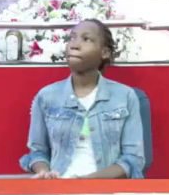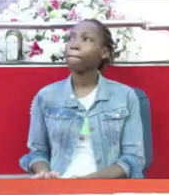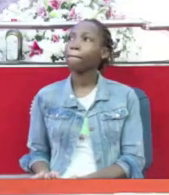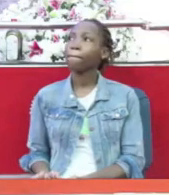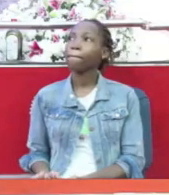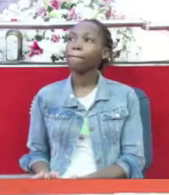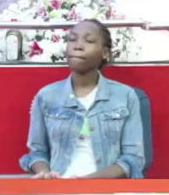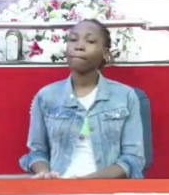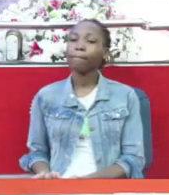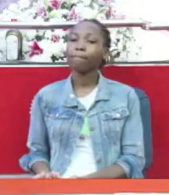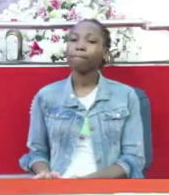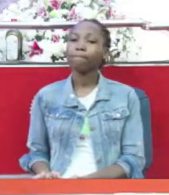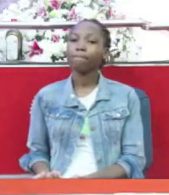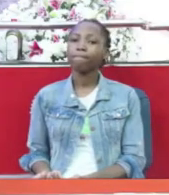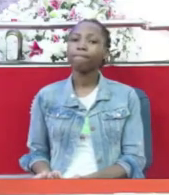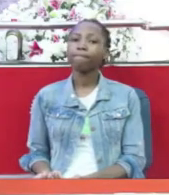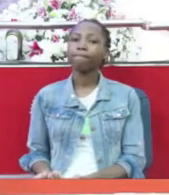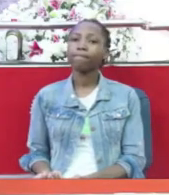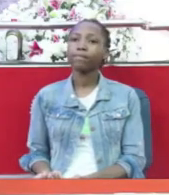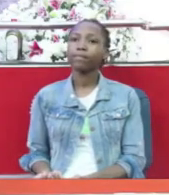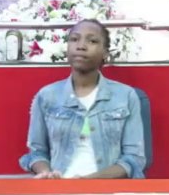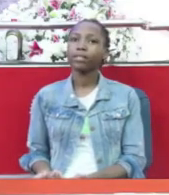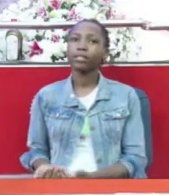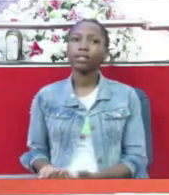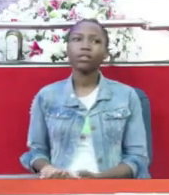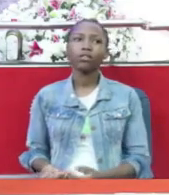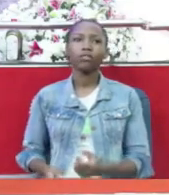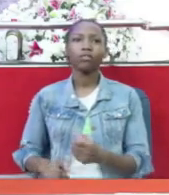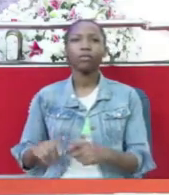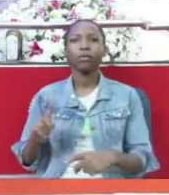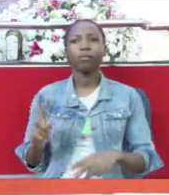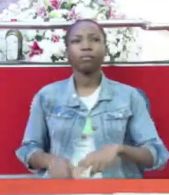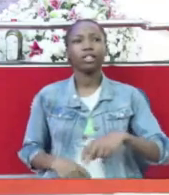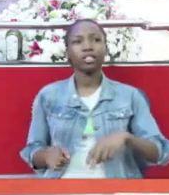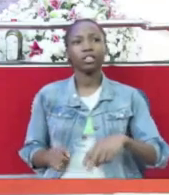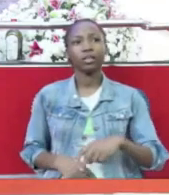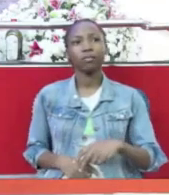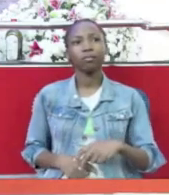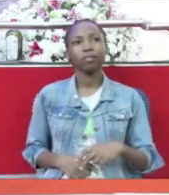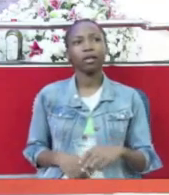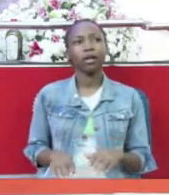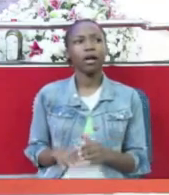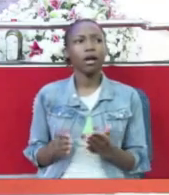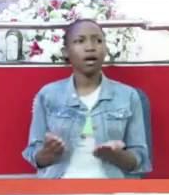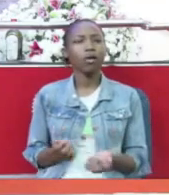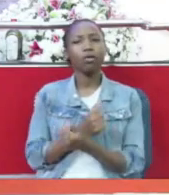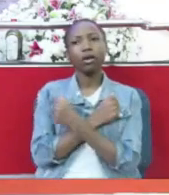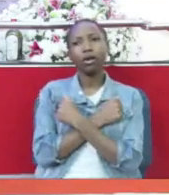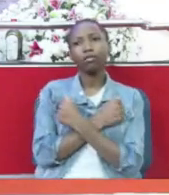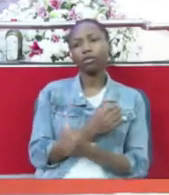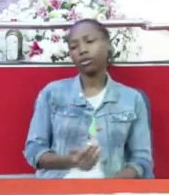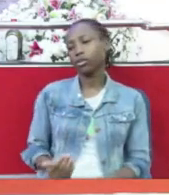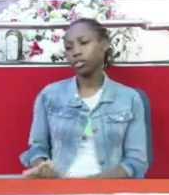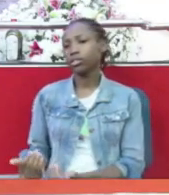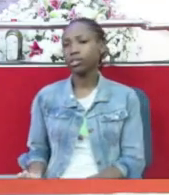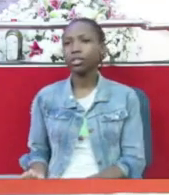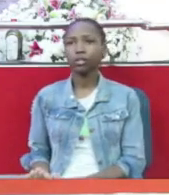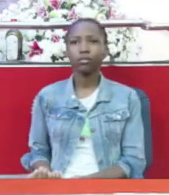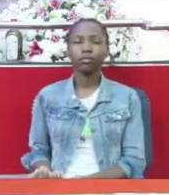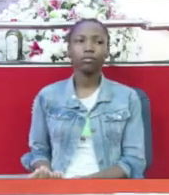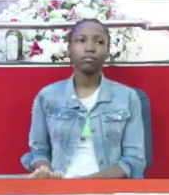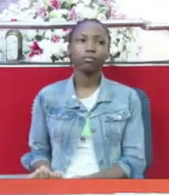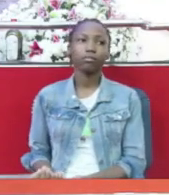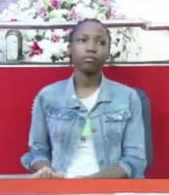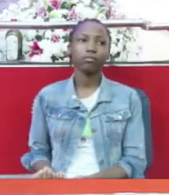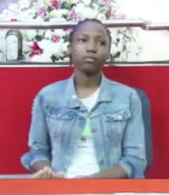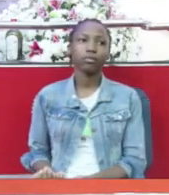Mungu? Instead of threatening, how do we love them? Japokuwa tunaweza kuwatishia, tunawapenda namna gani ili wafanye makusudi ya